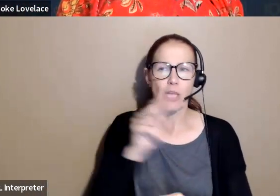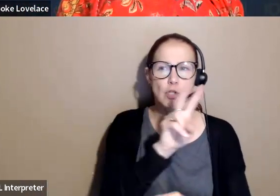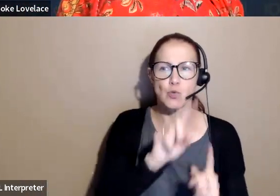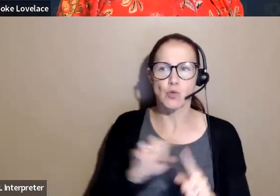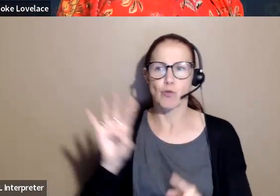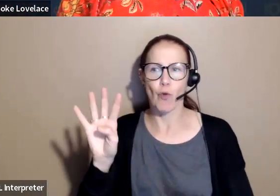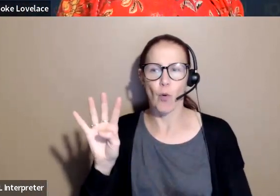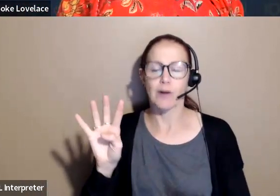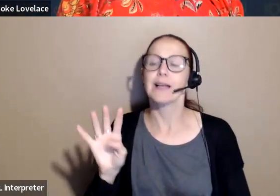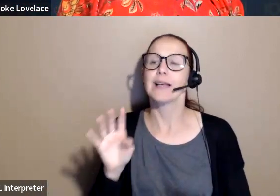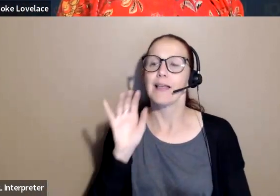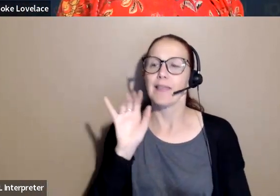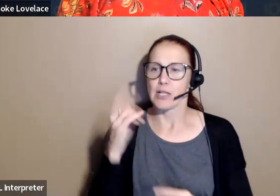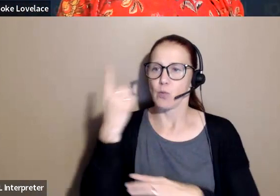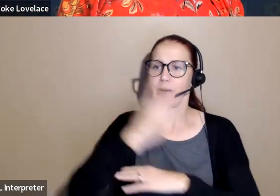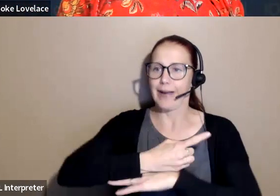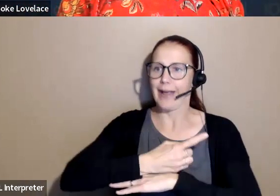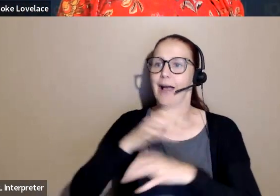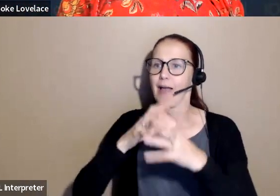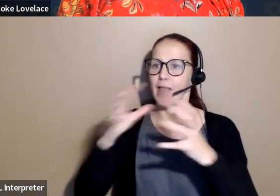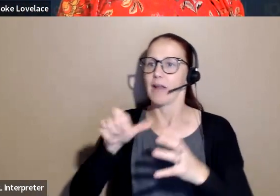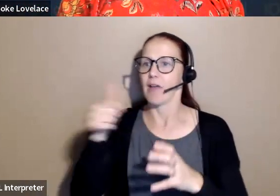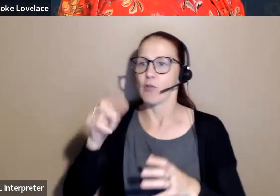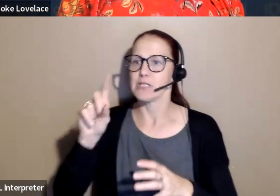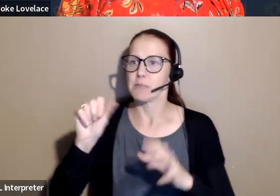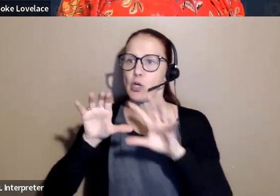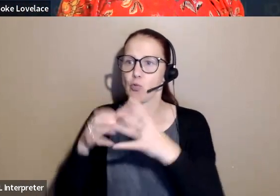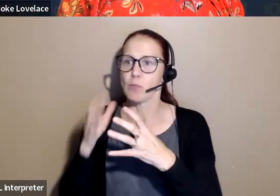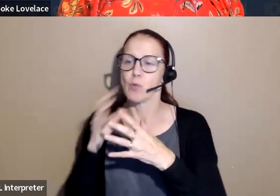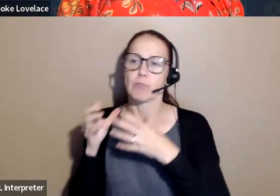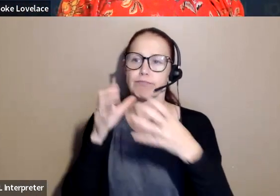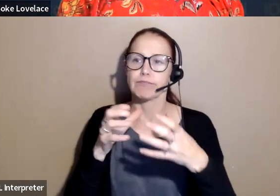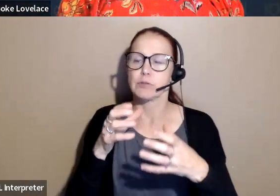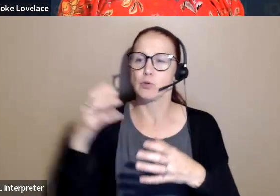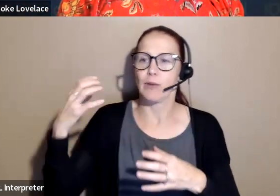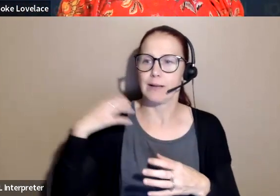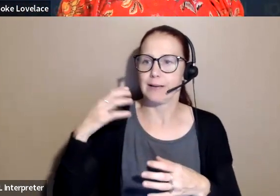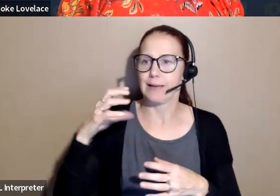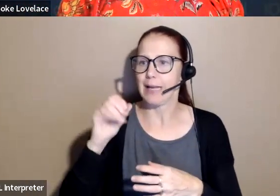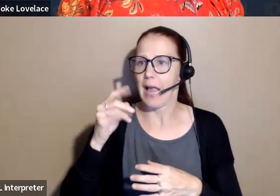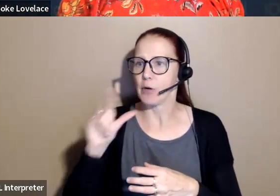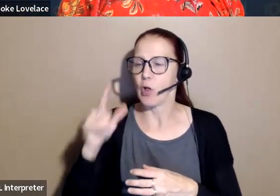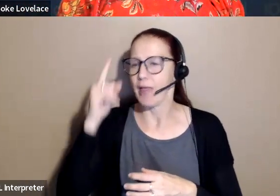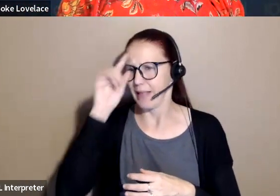4. And it's a day that a lot of other disability groups are going to be there as well too. I think the whole week is called